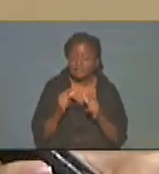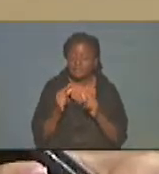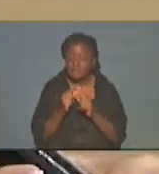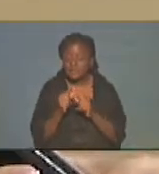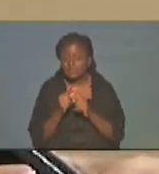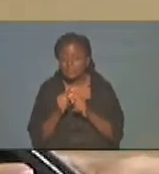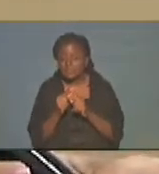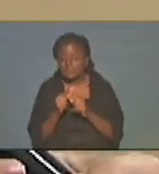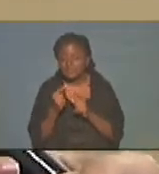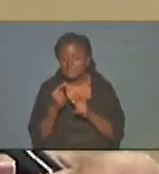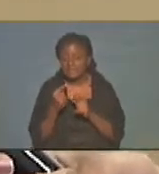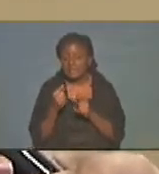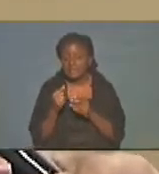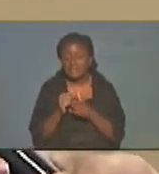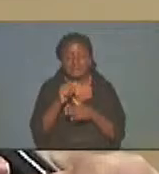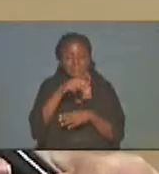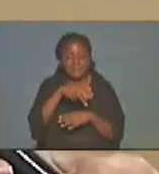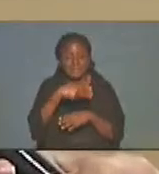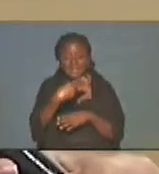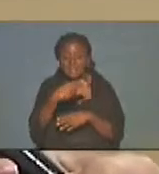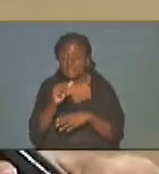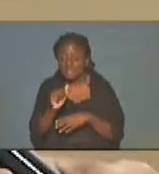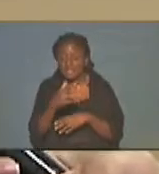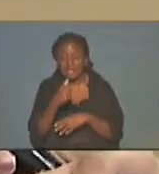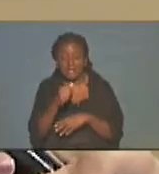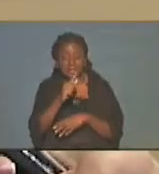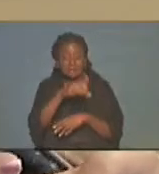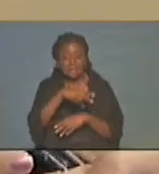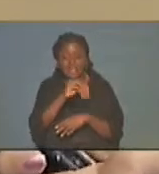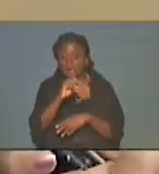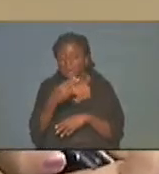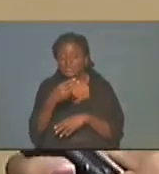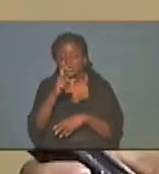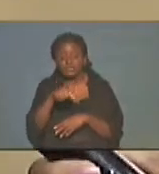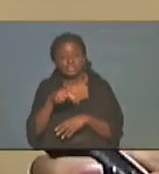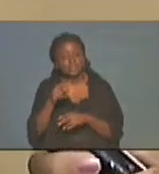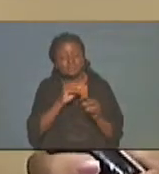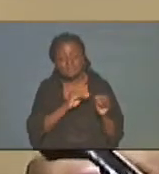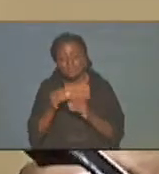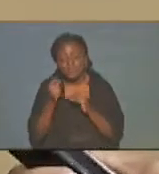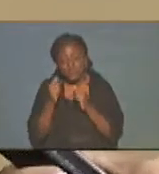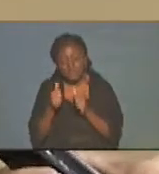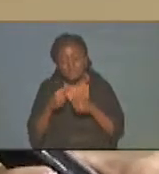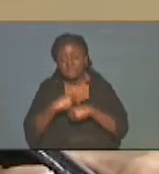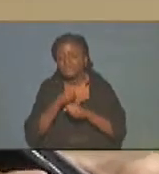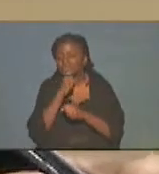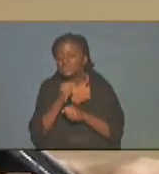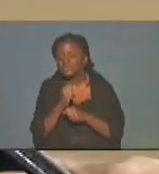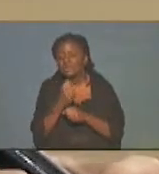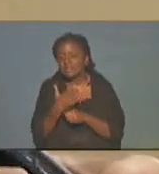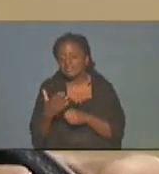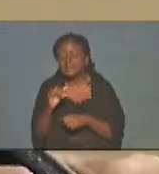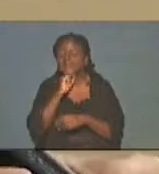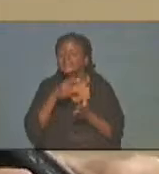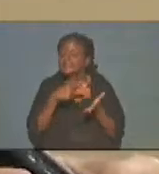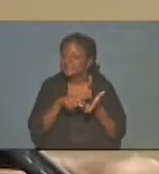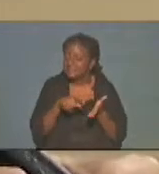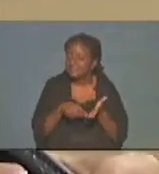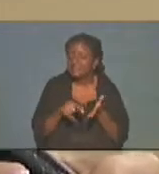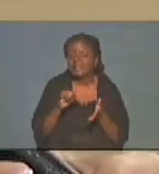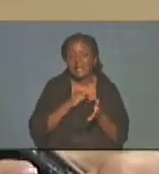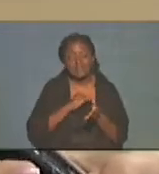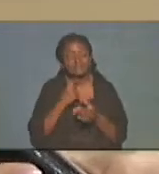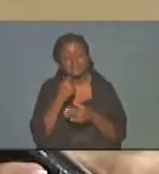Princess Margaret Hospital should move expeditiously to ensure that the case is investigated. I have